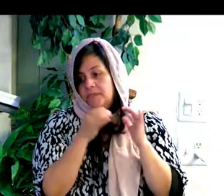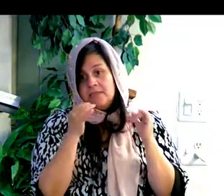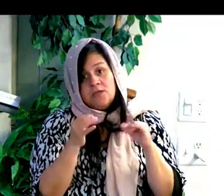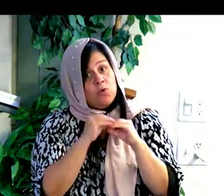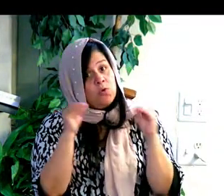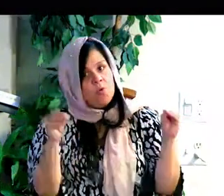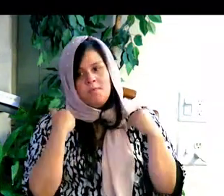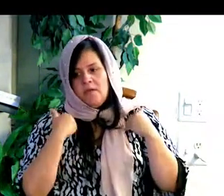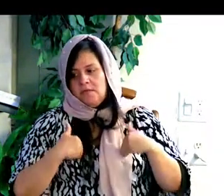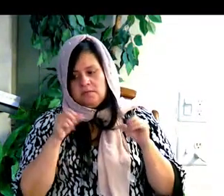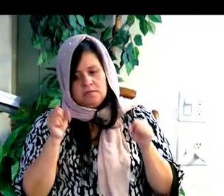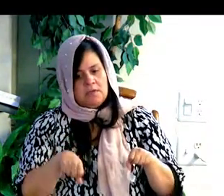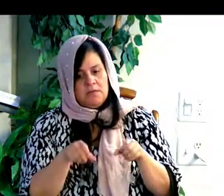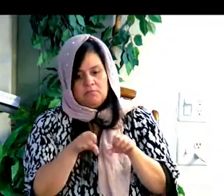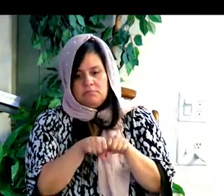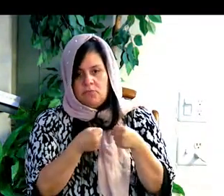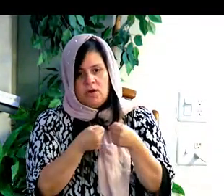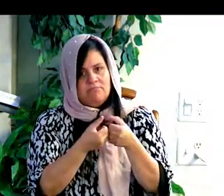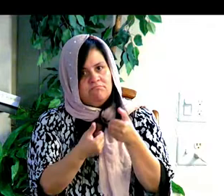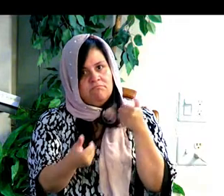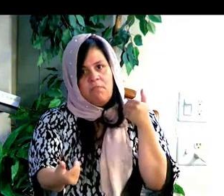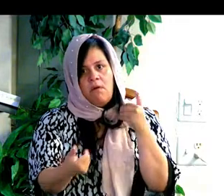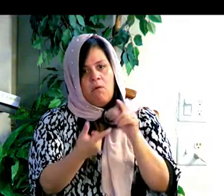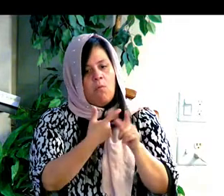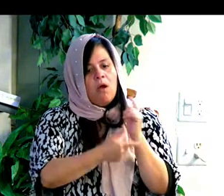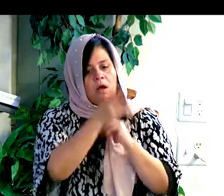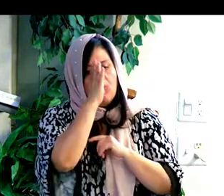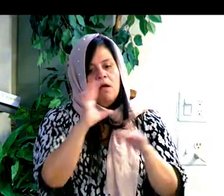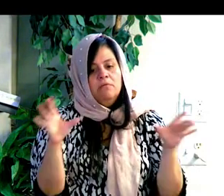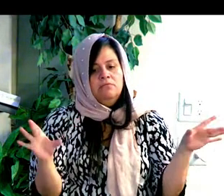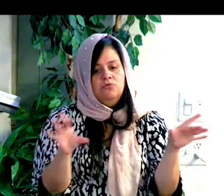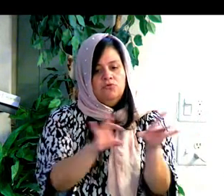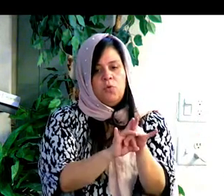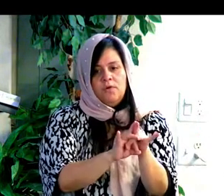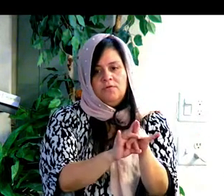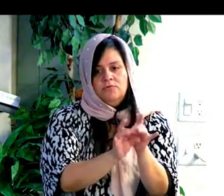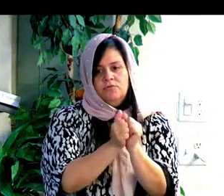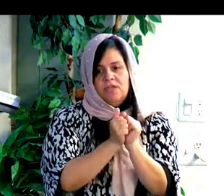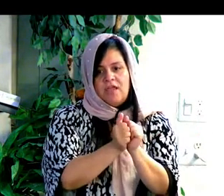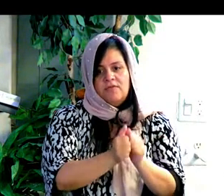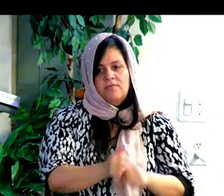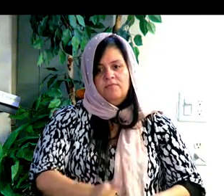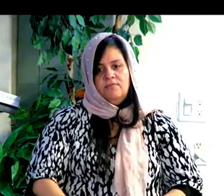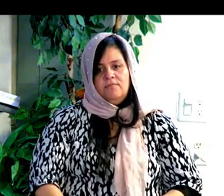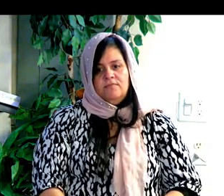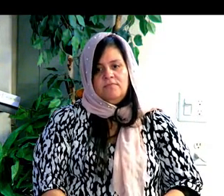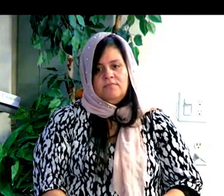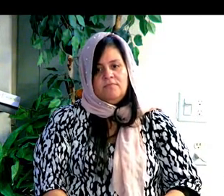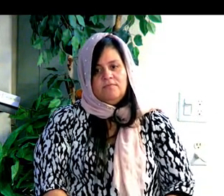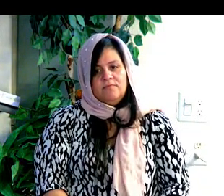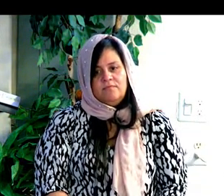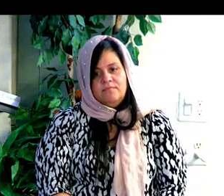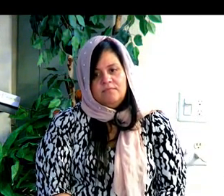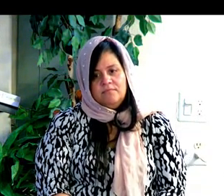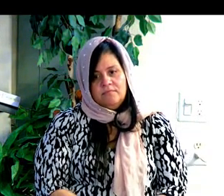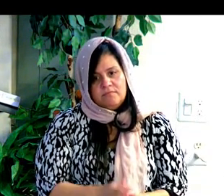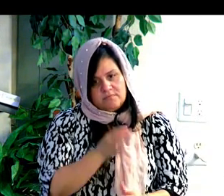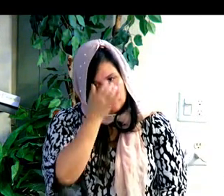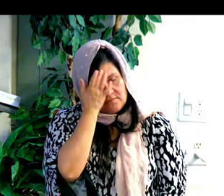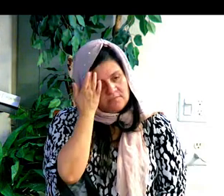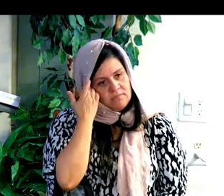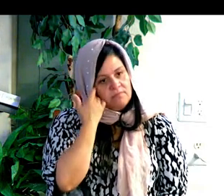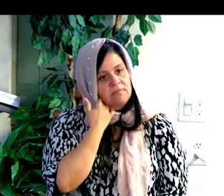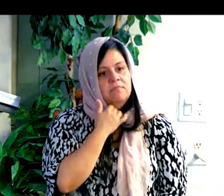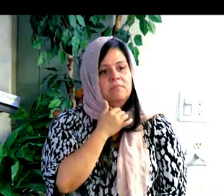what God has joined together. What verse did you read that? Nine. Por tanto, lo que Dios ha unido, ningún